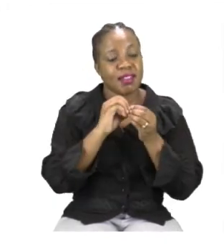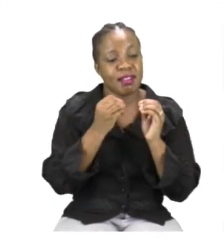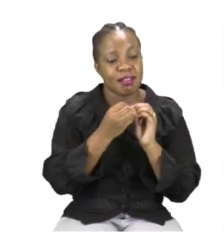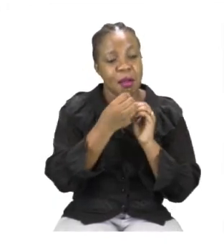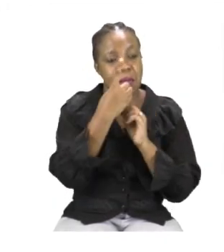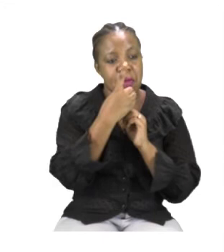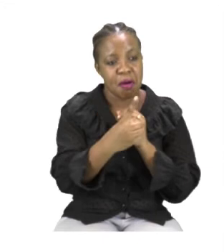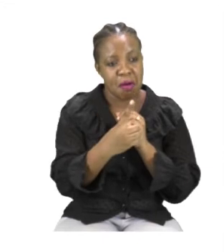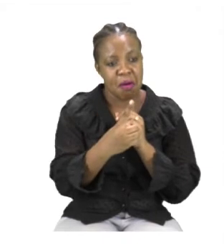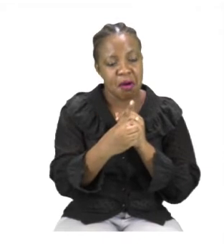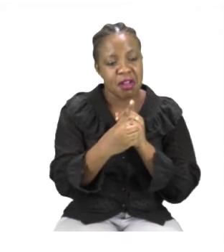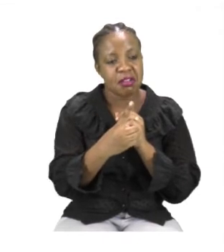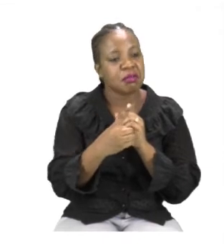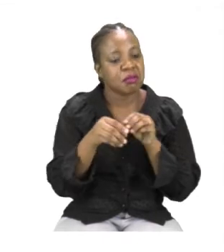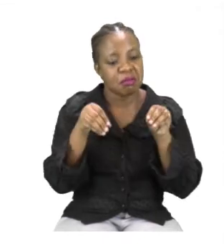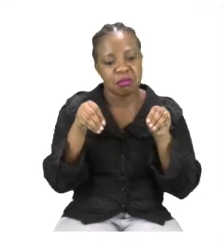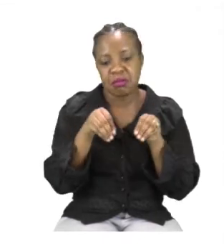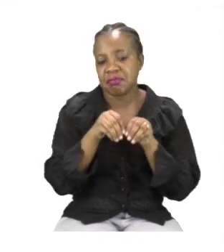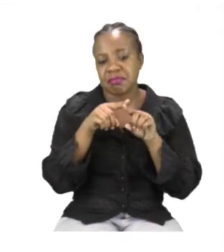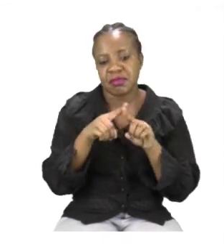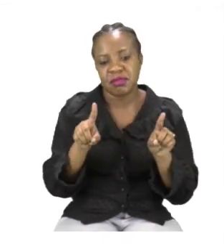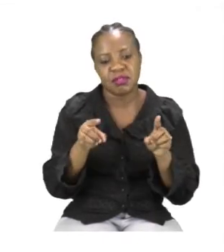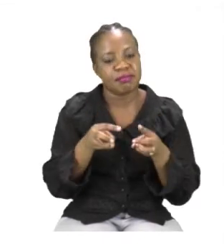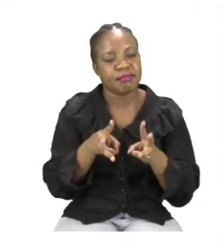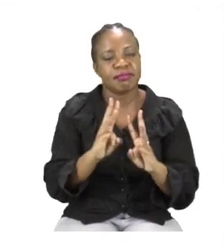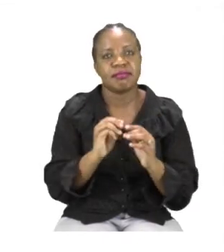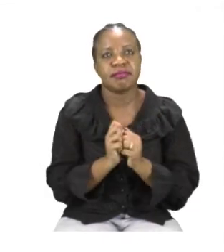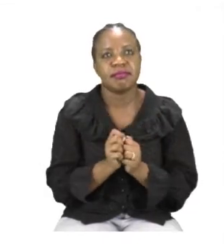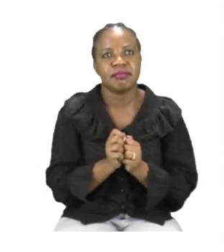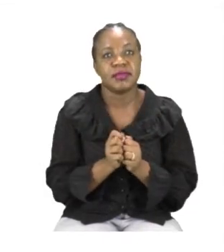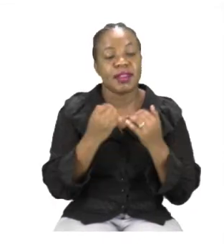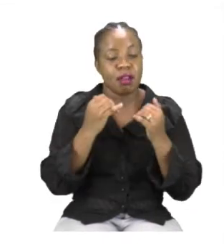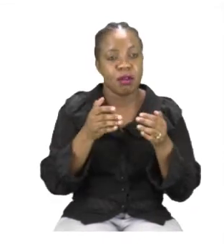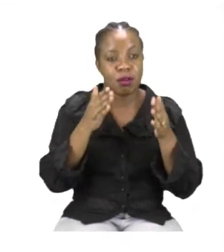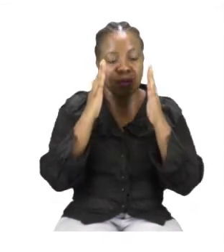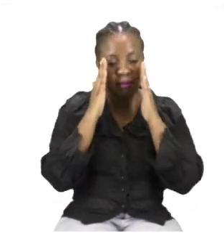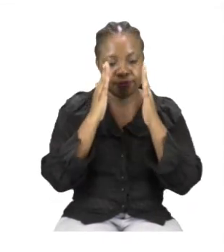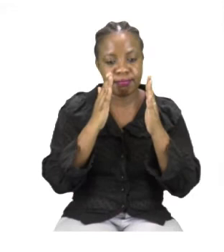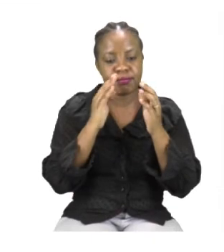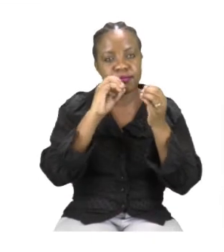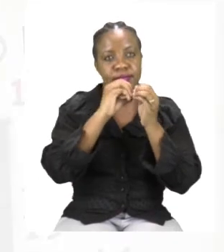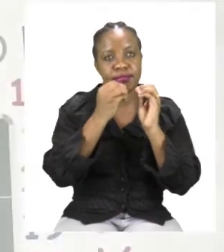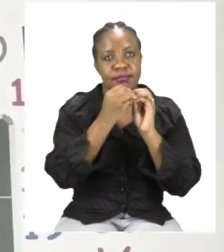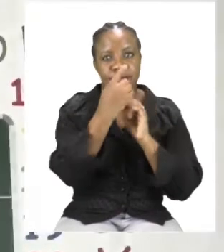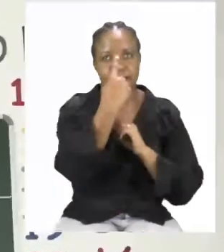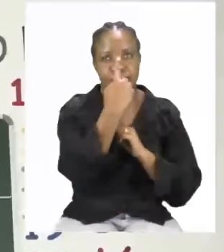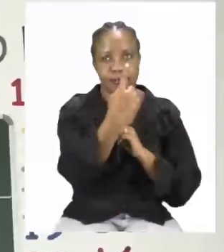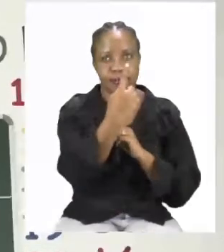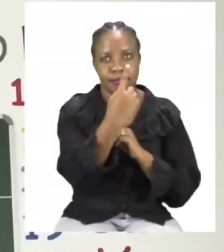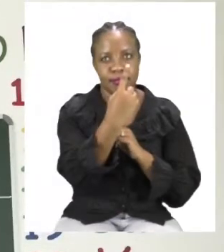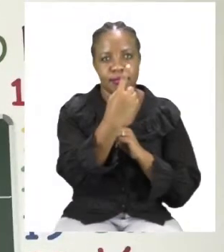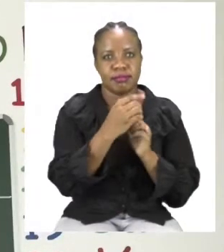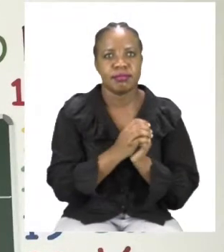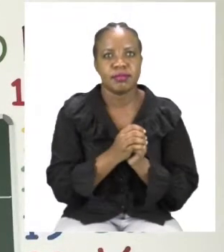number 2 as well. So let's focus on number 1. We are going to do B